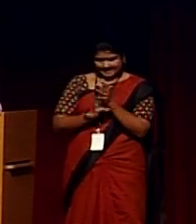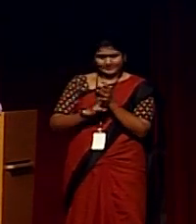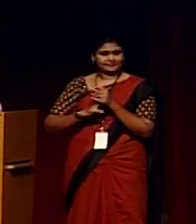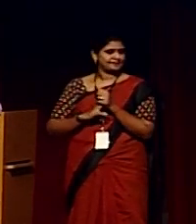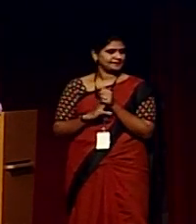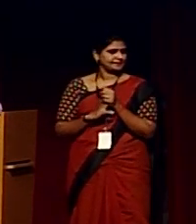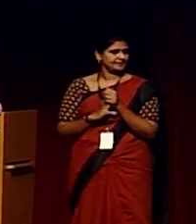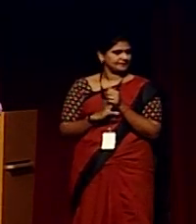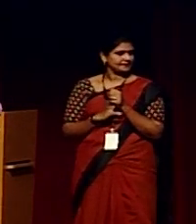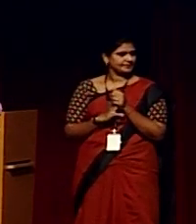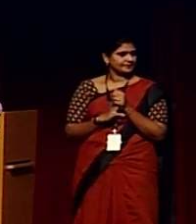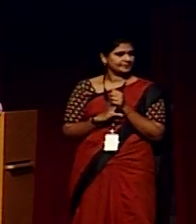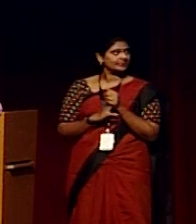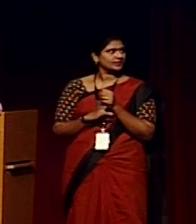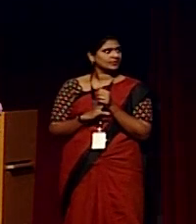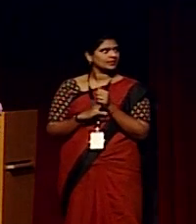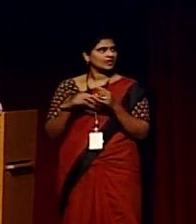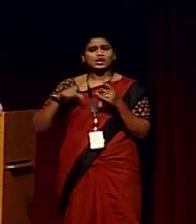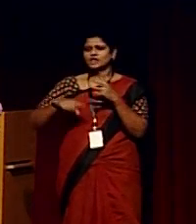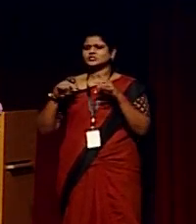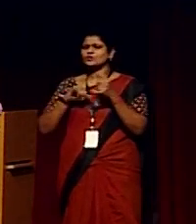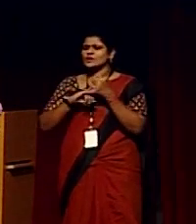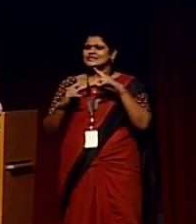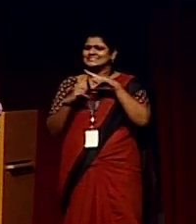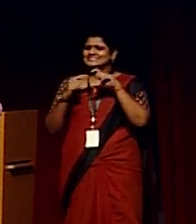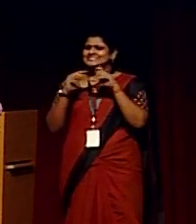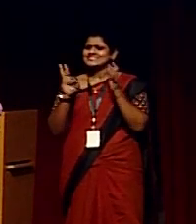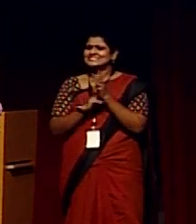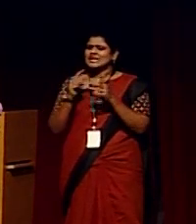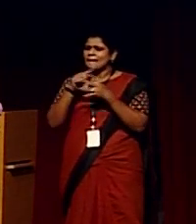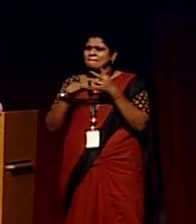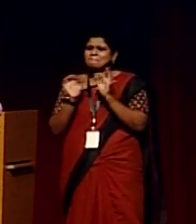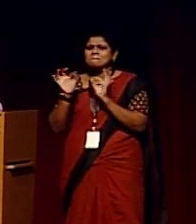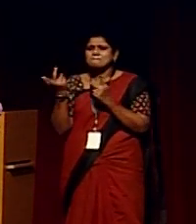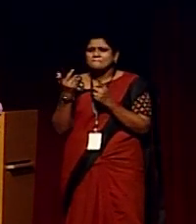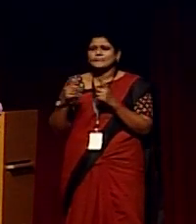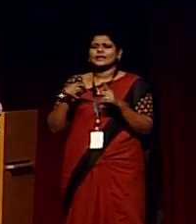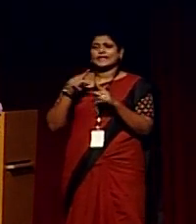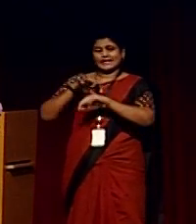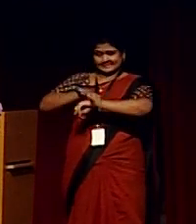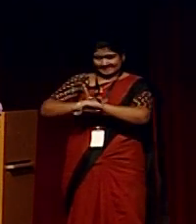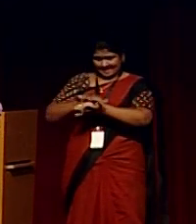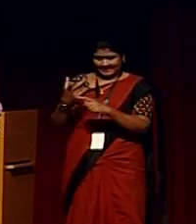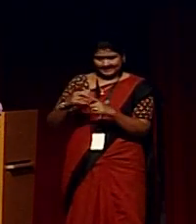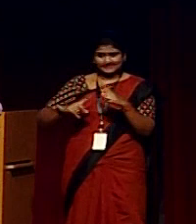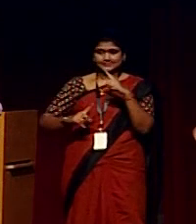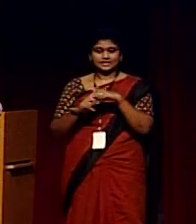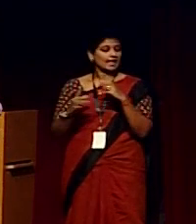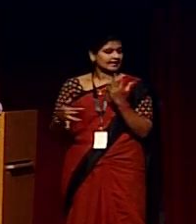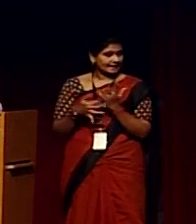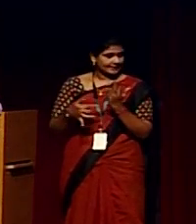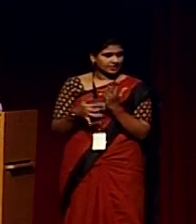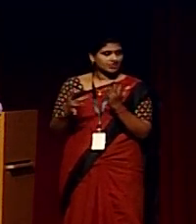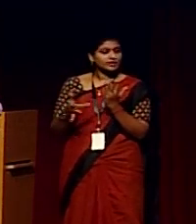not familiar with the acronym, scientific, technology, engineering, and mathematical content from scratch, so